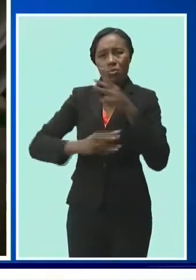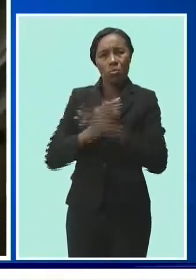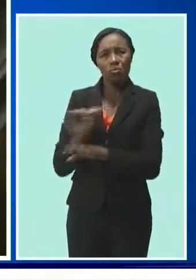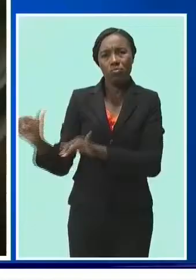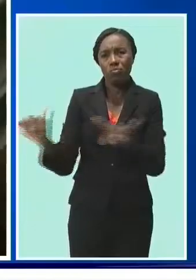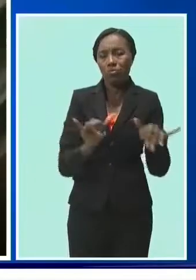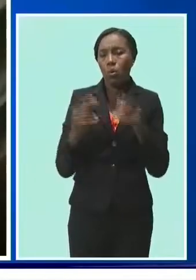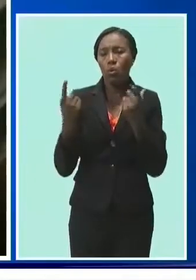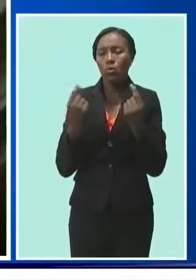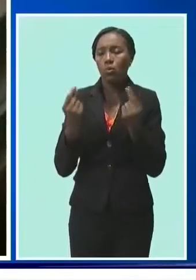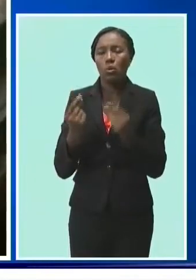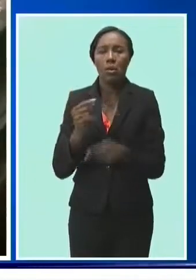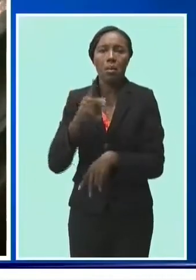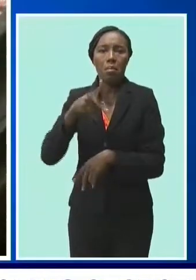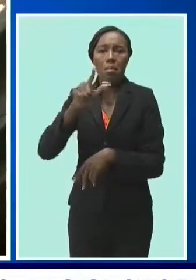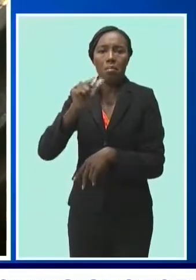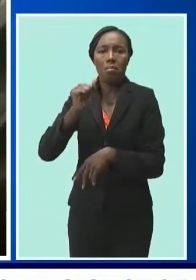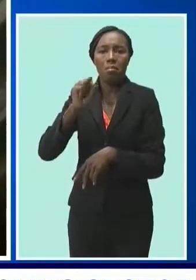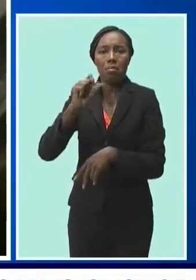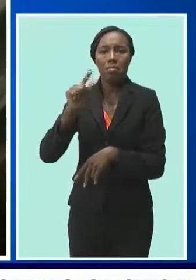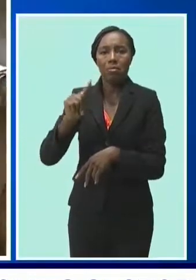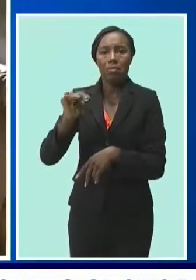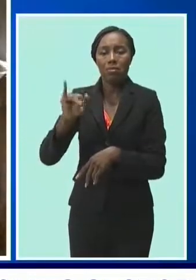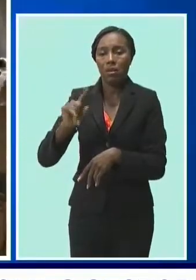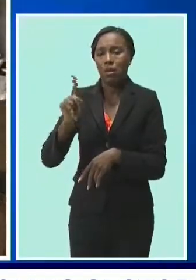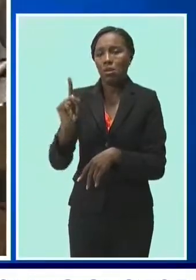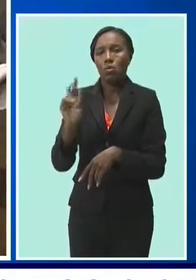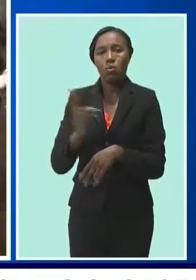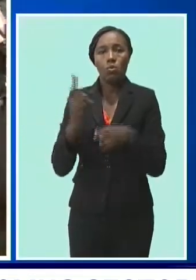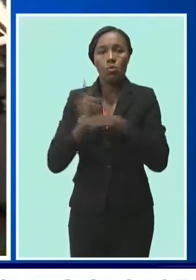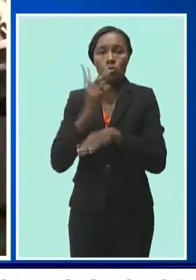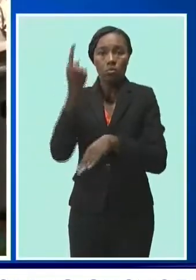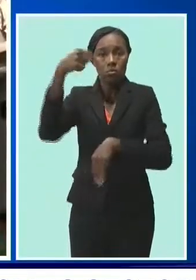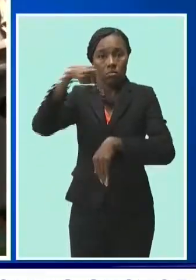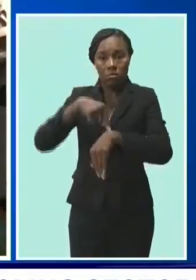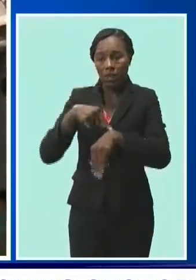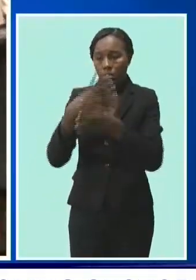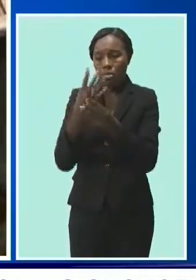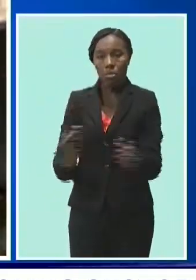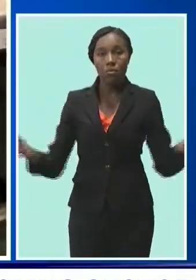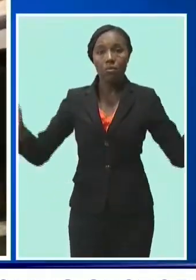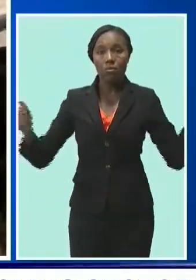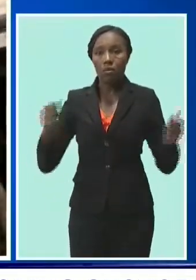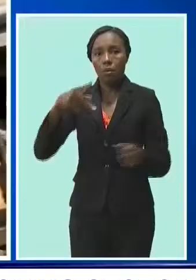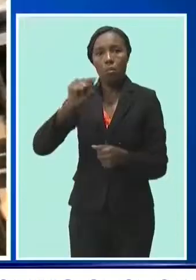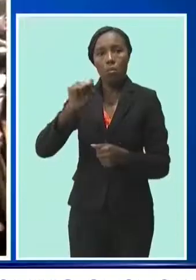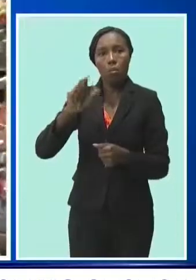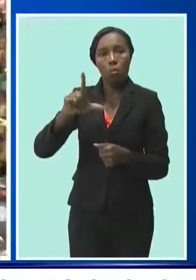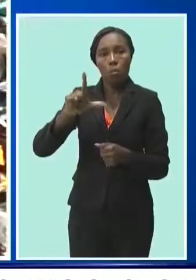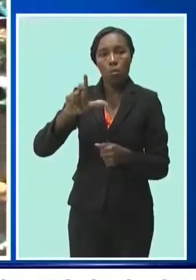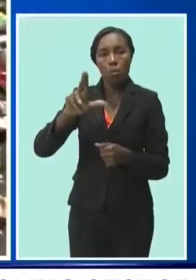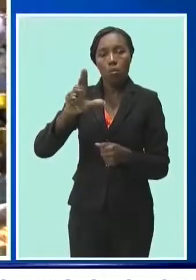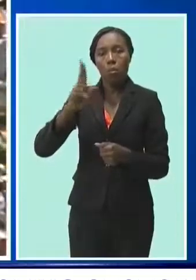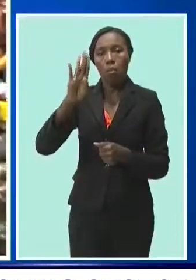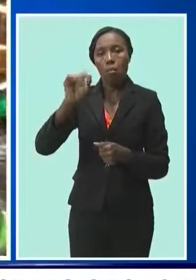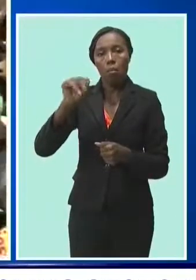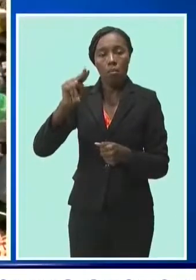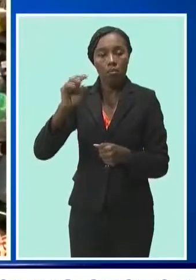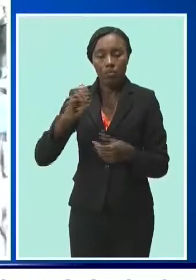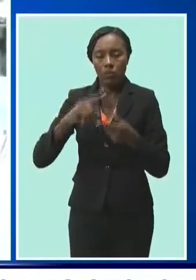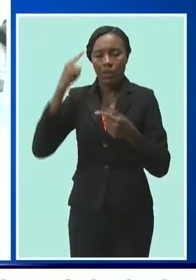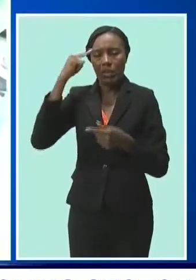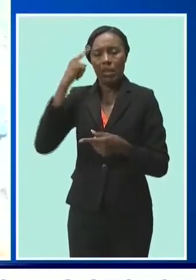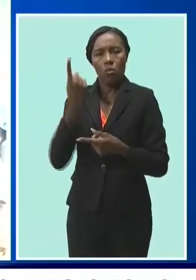to eliminate single-use plastics. And Paul Bino of Bees Recycling thinks one way it can fully achieve this